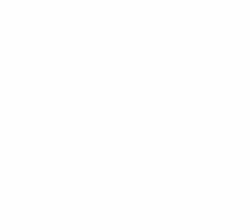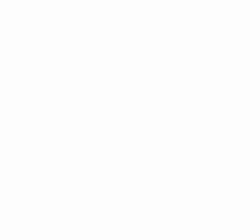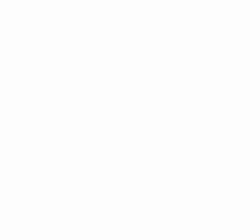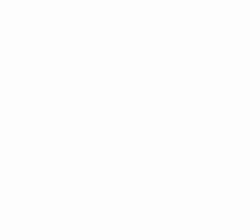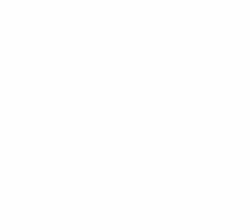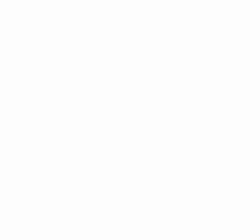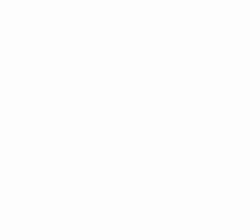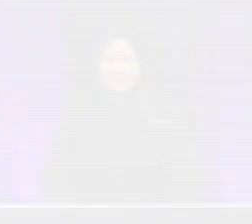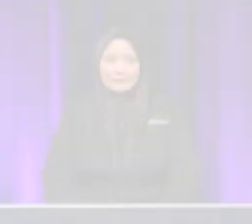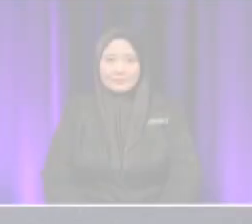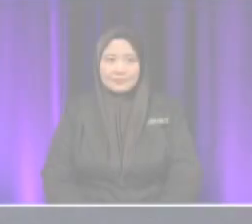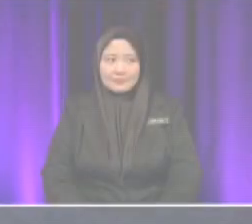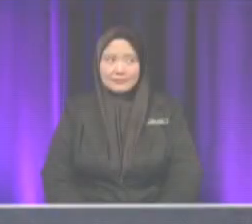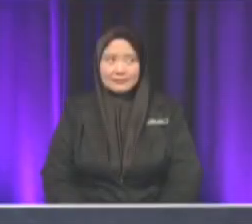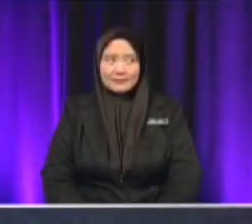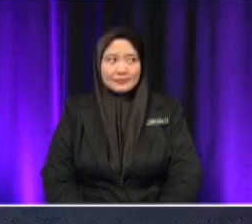EduwebTV-KPM.